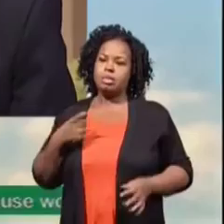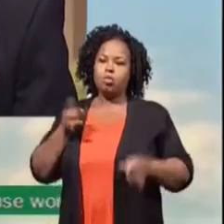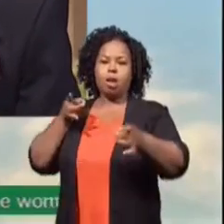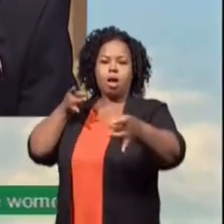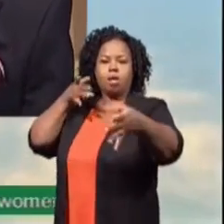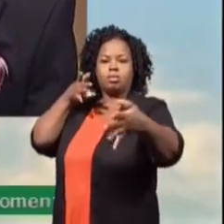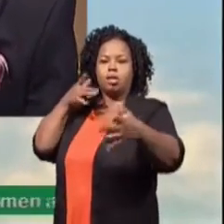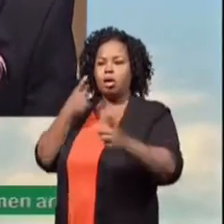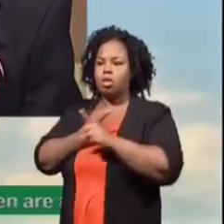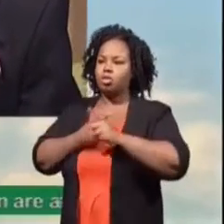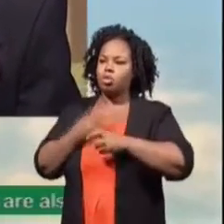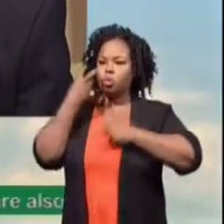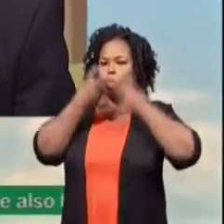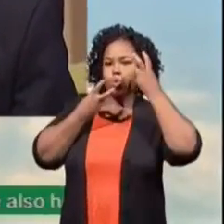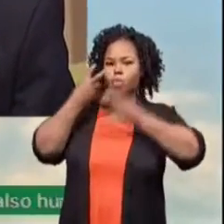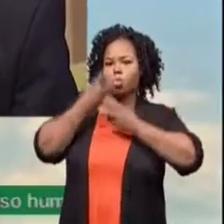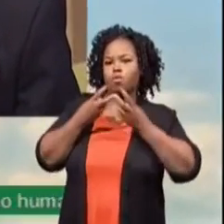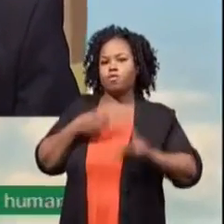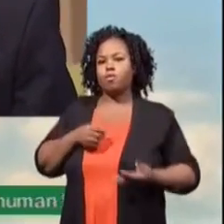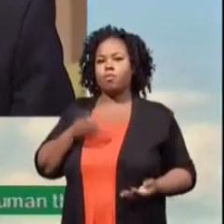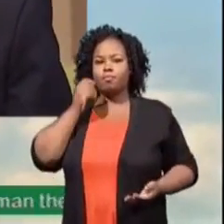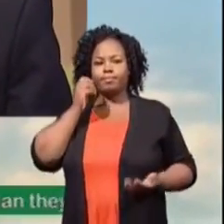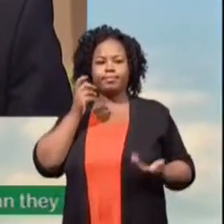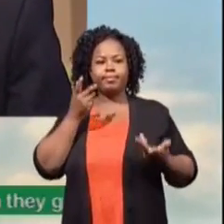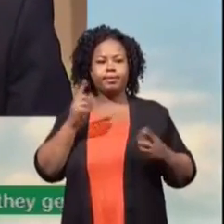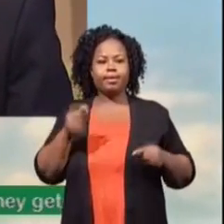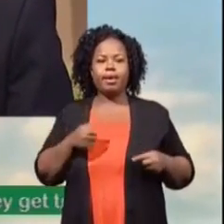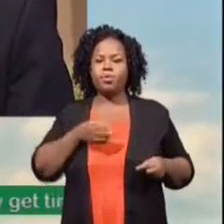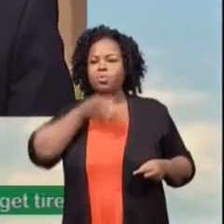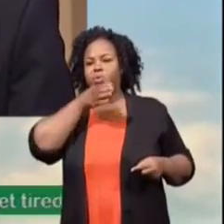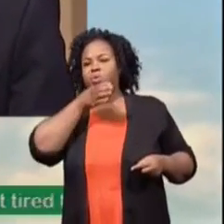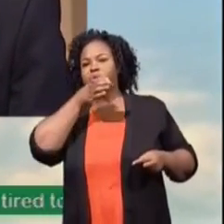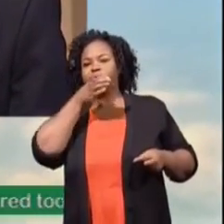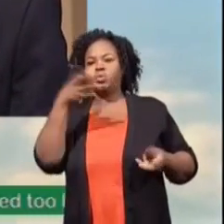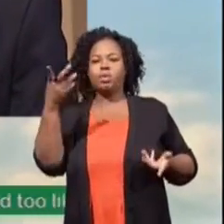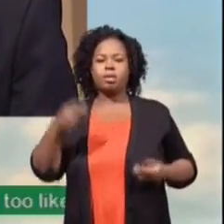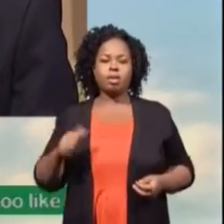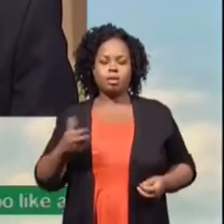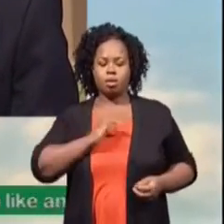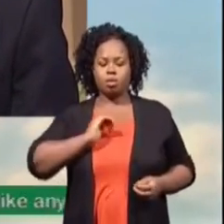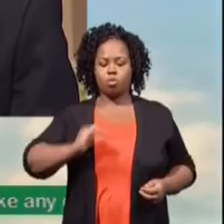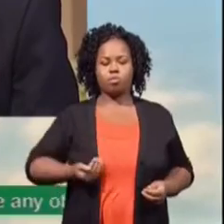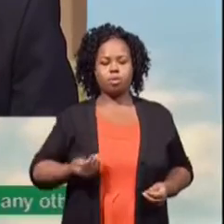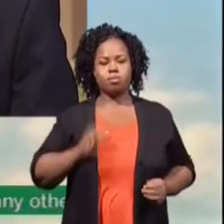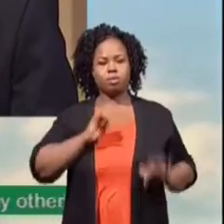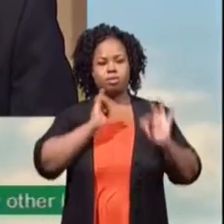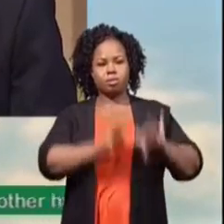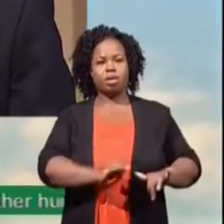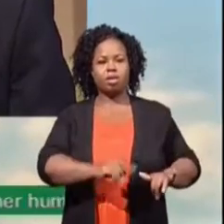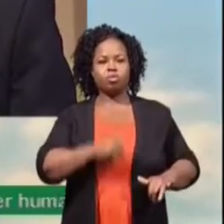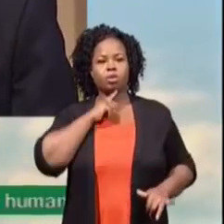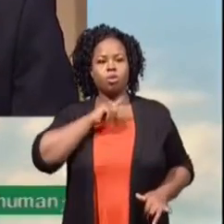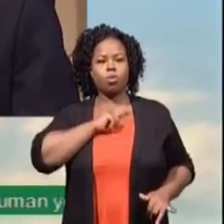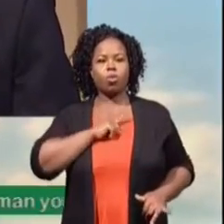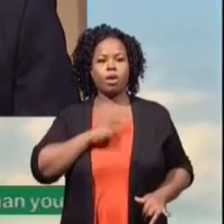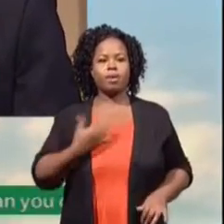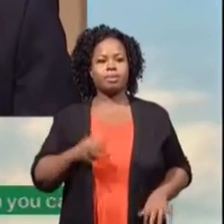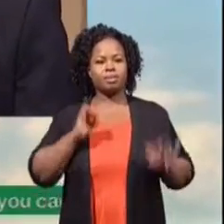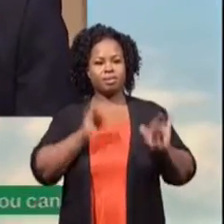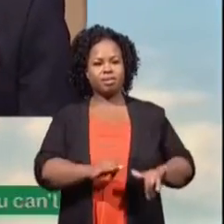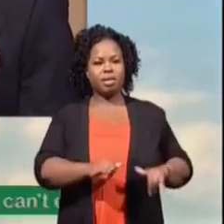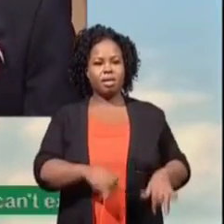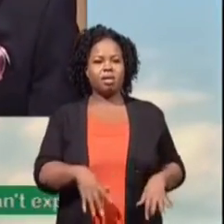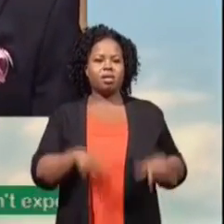will be hunters nalwe o tla tsama o lo tsela wetseng mari me o tla dula mona yo le wa le ntjela